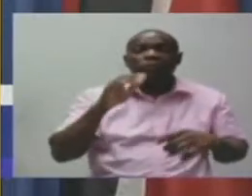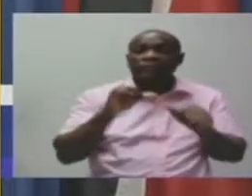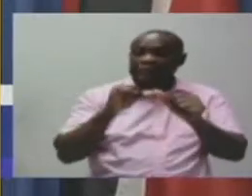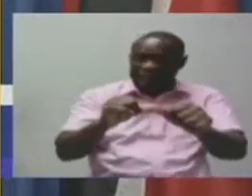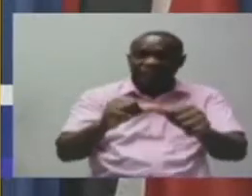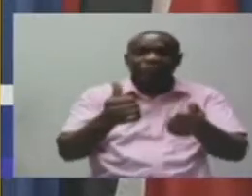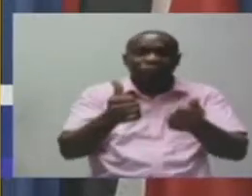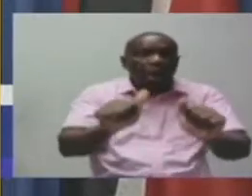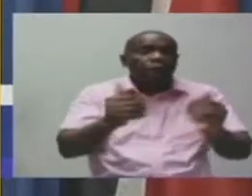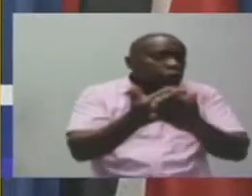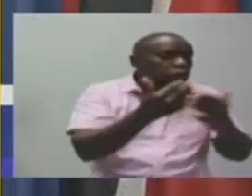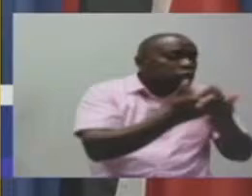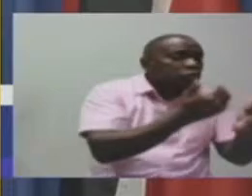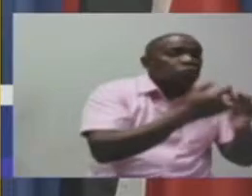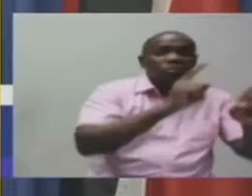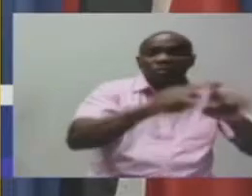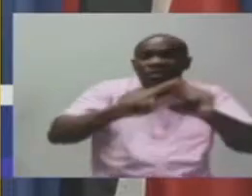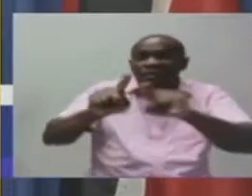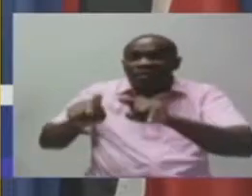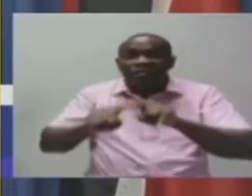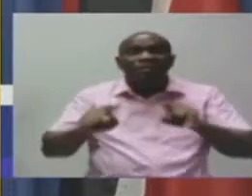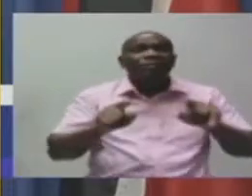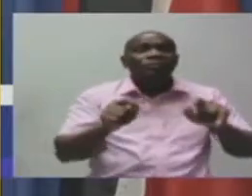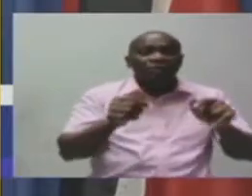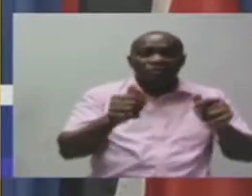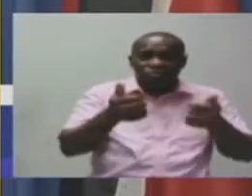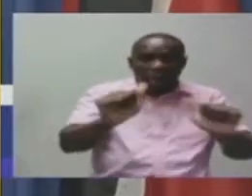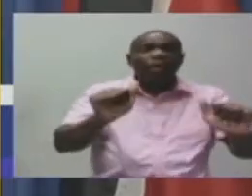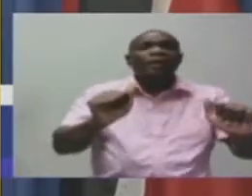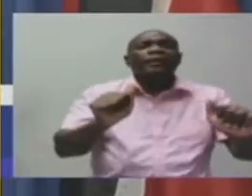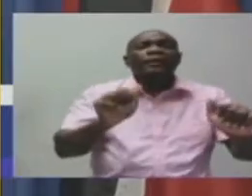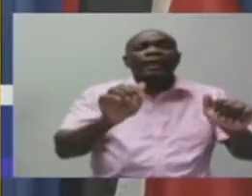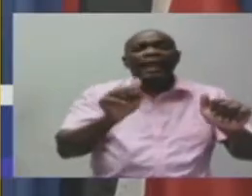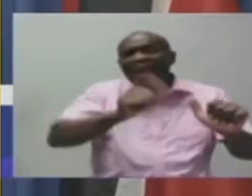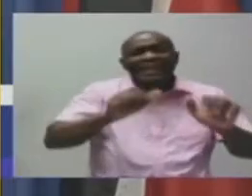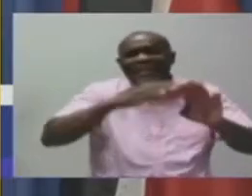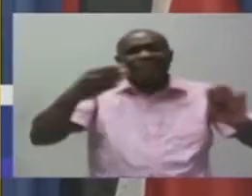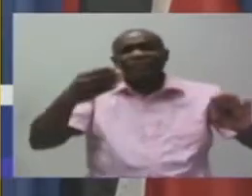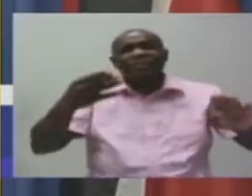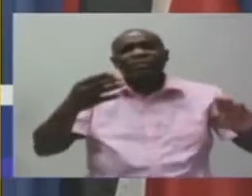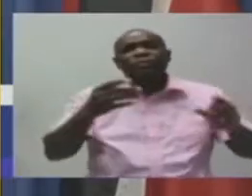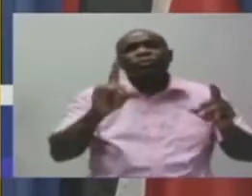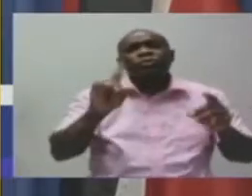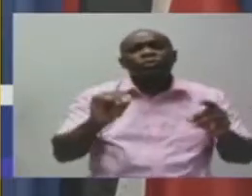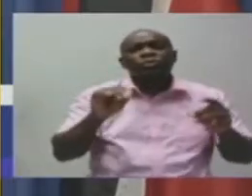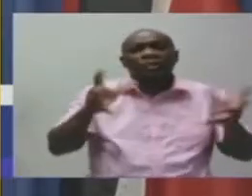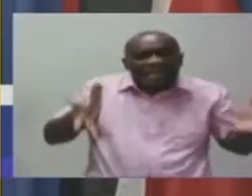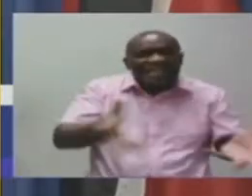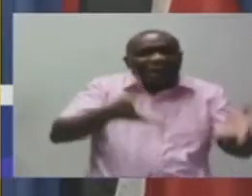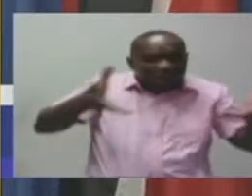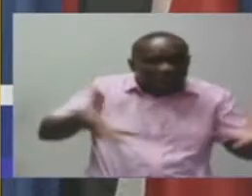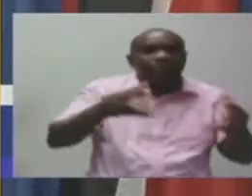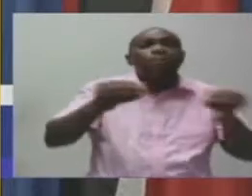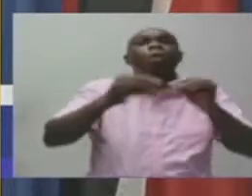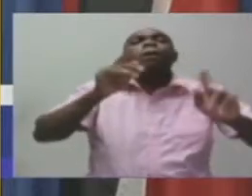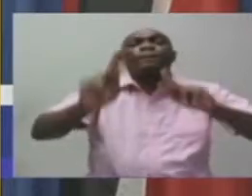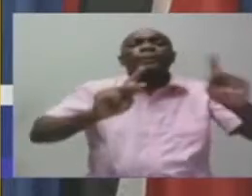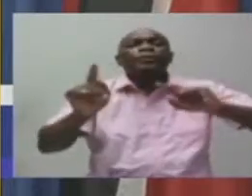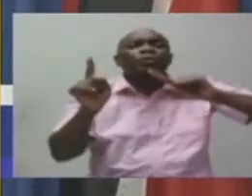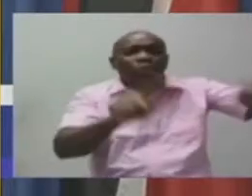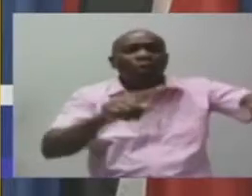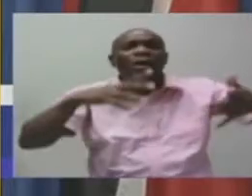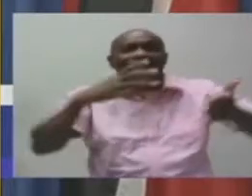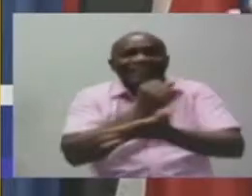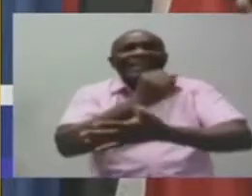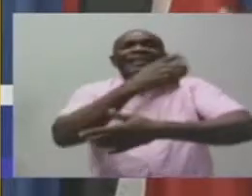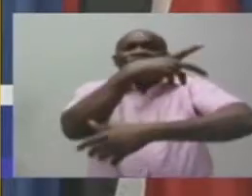think is the only effective response at this time, which is to get vaccinated. And the Minister